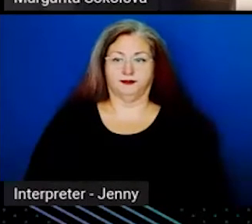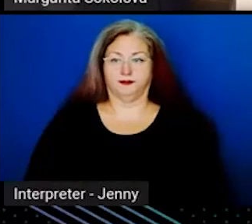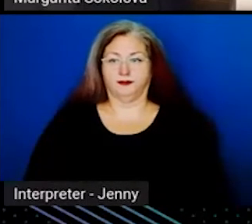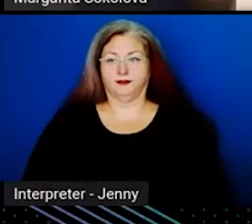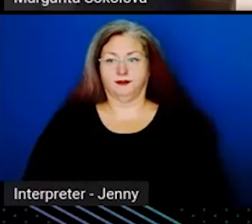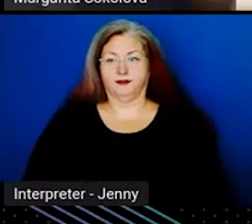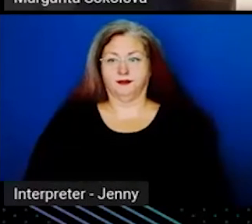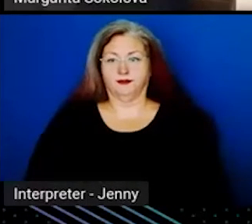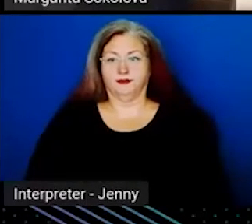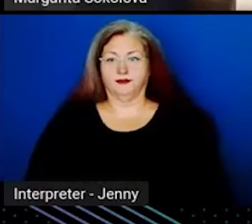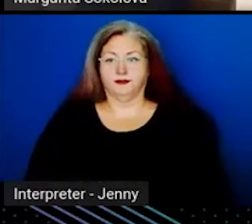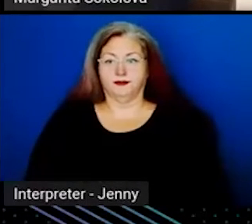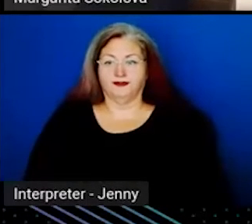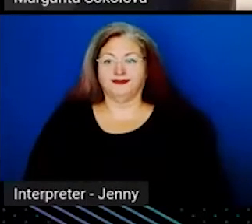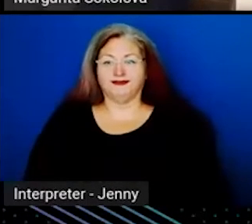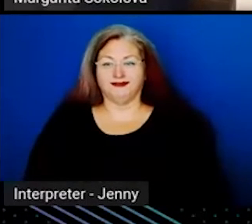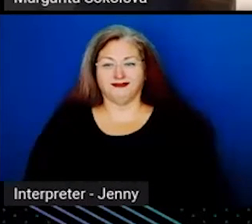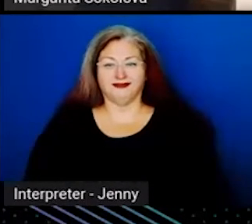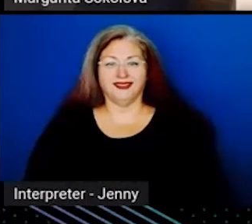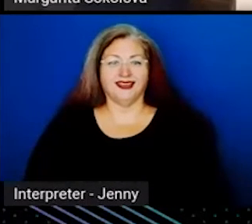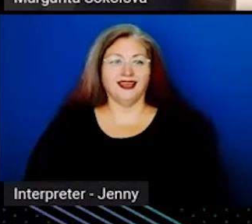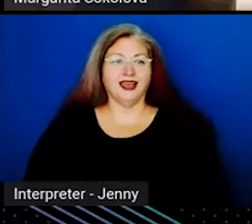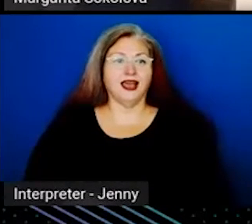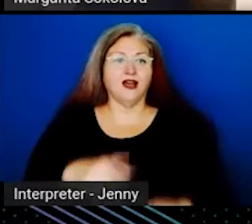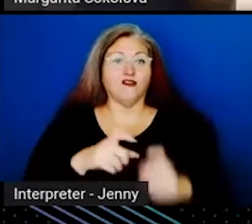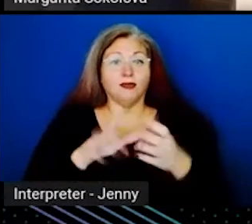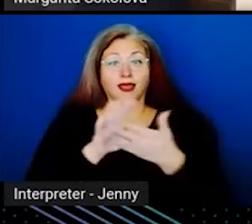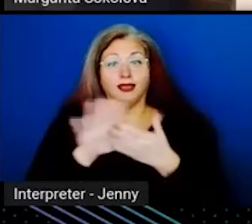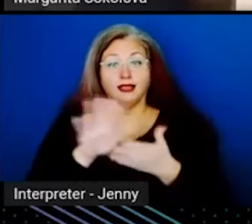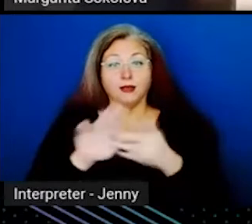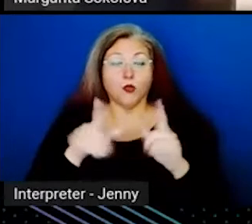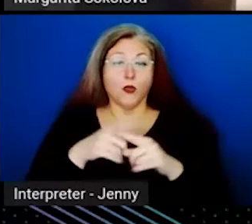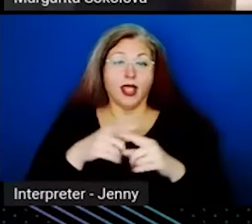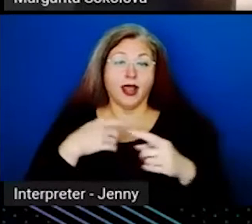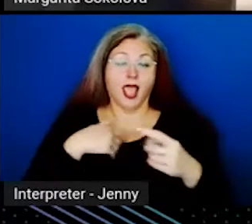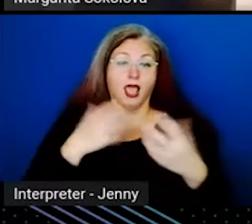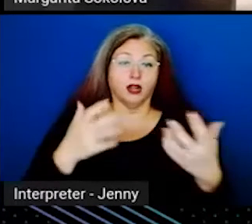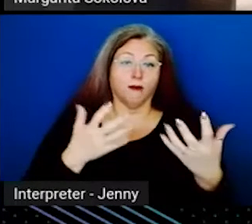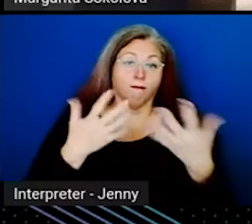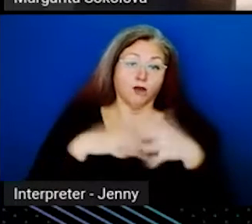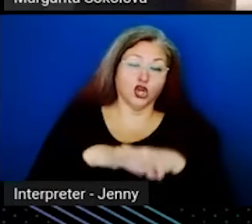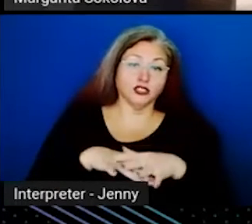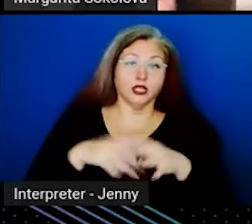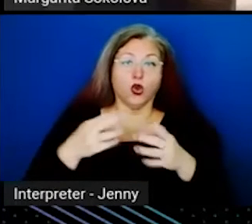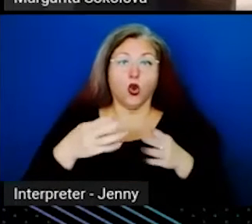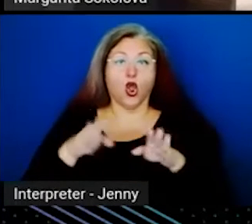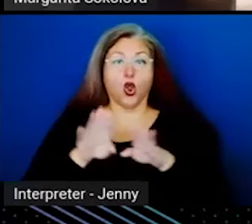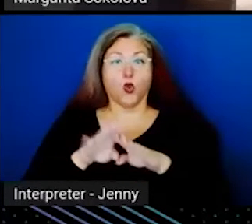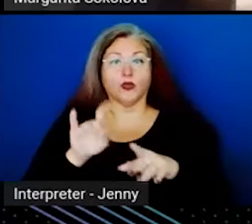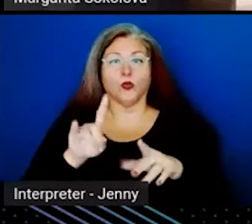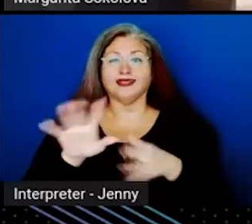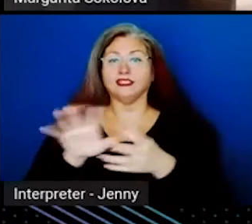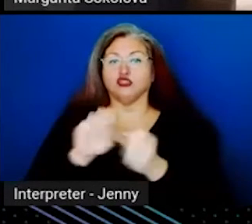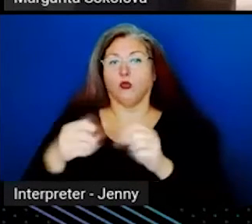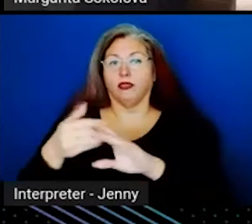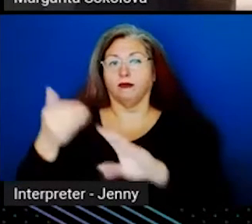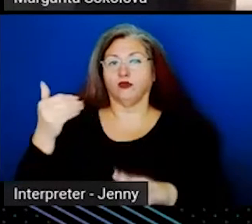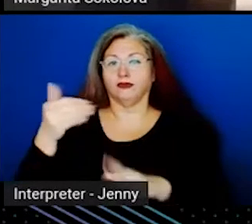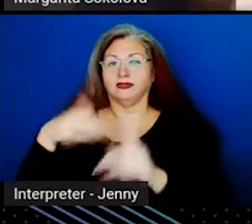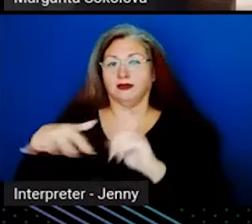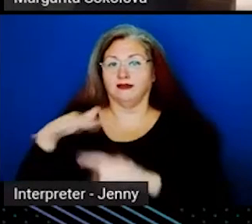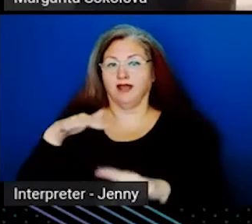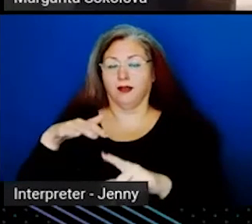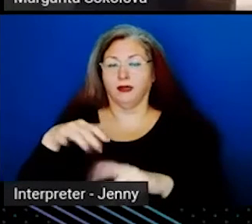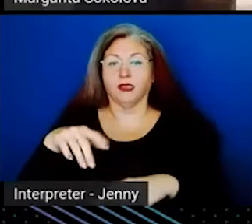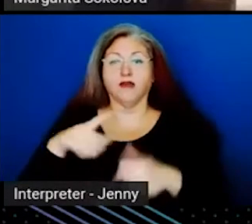Then finally, the cleanup. So if I'm merging or closing a pull request, it'll destroy the preview environment. So first, it will